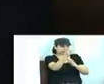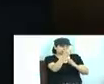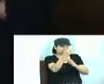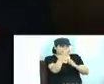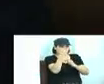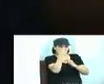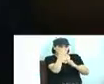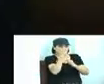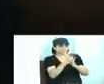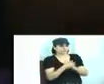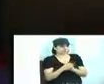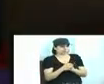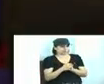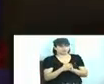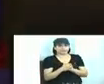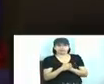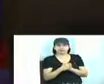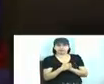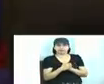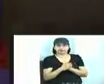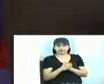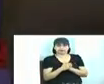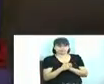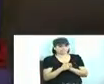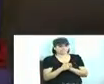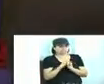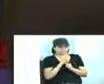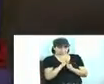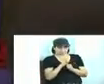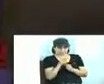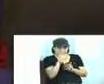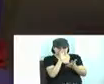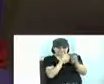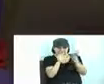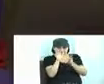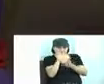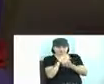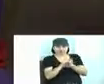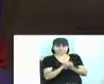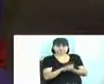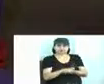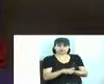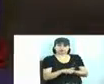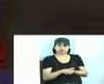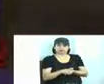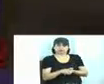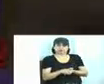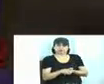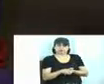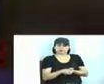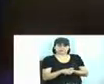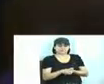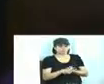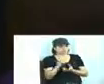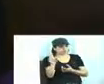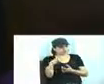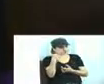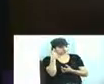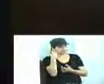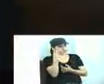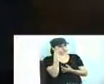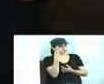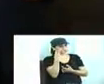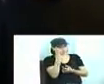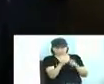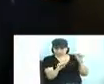the center of this. Now we're really all confused and very mystified. And so he looks at us, and he asks if any